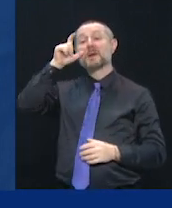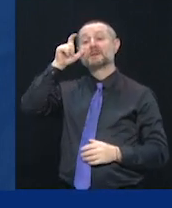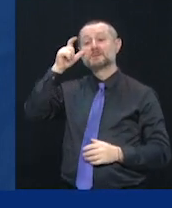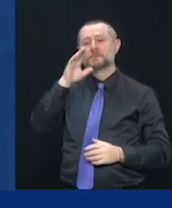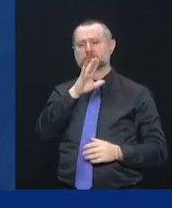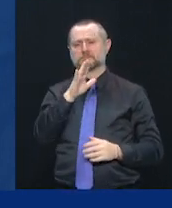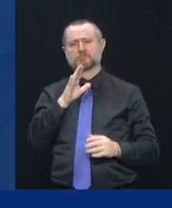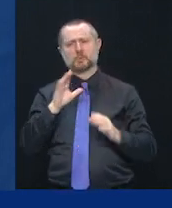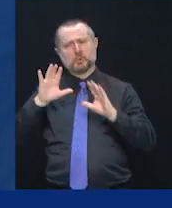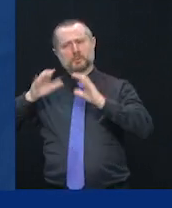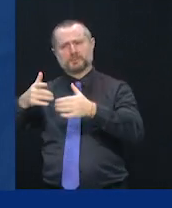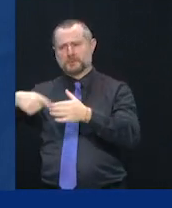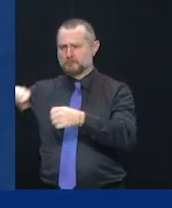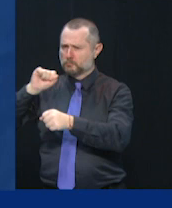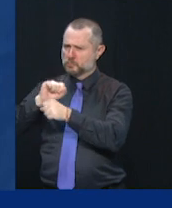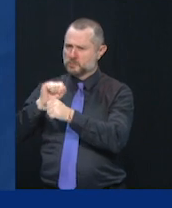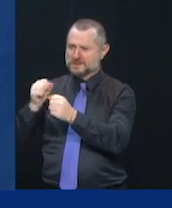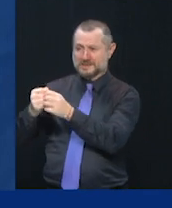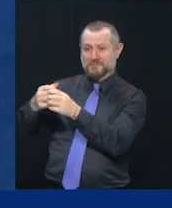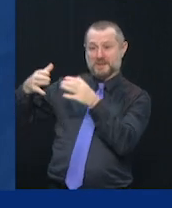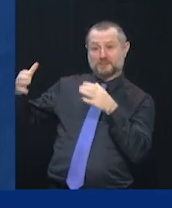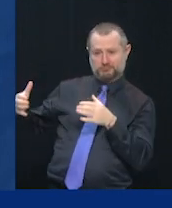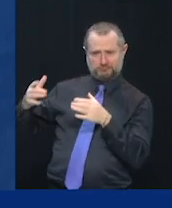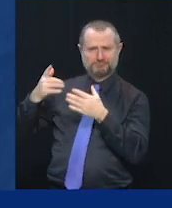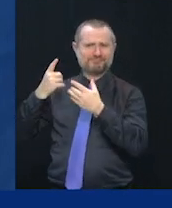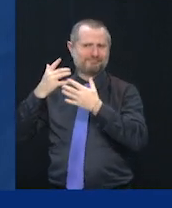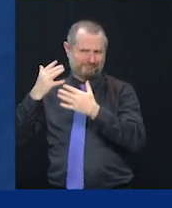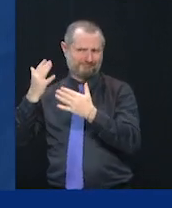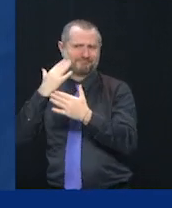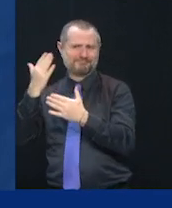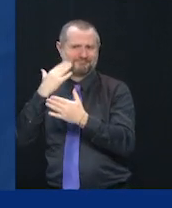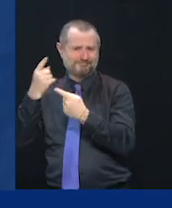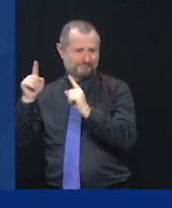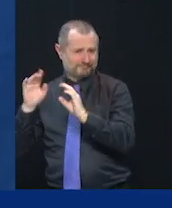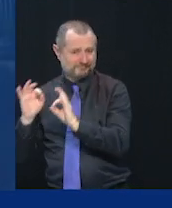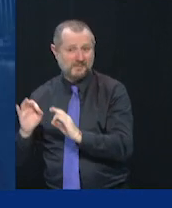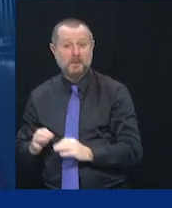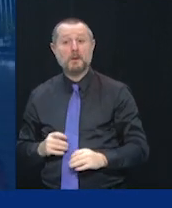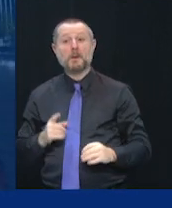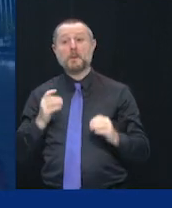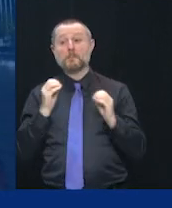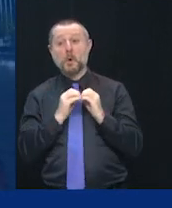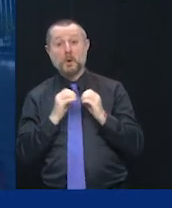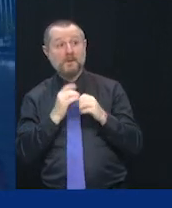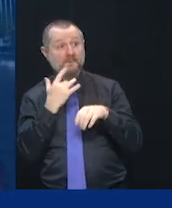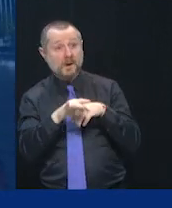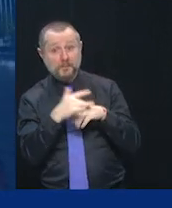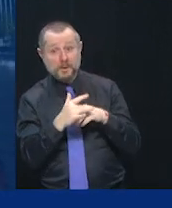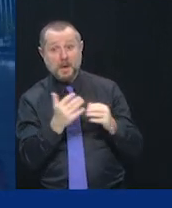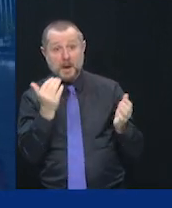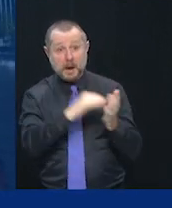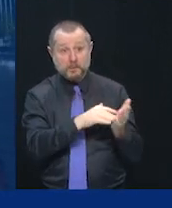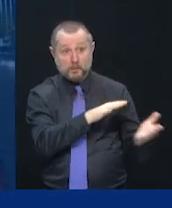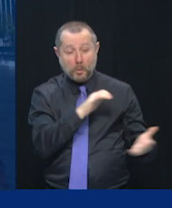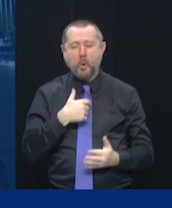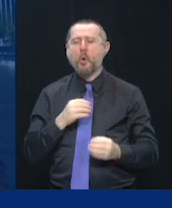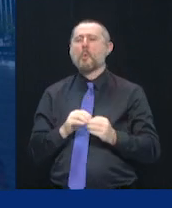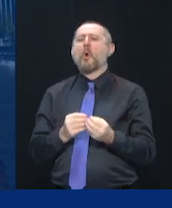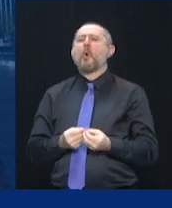to increase that supply. They have increased that supply. But the more they increase the supply, the more we can